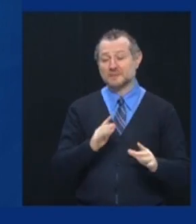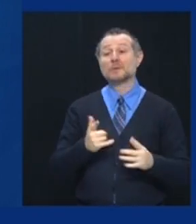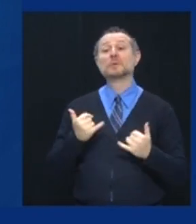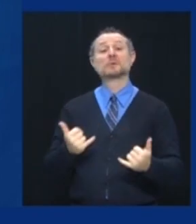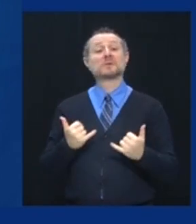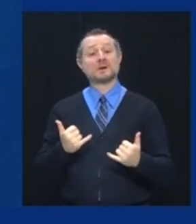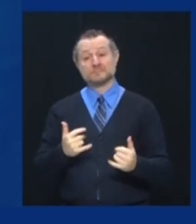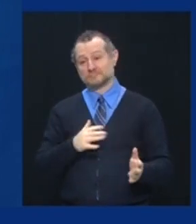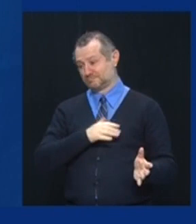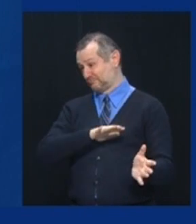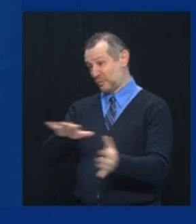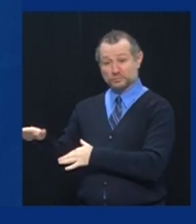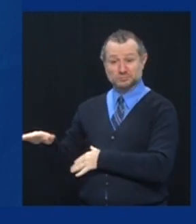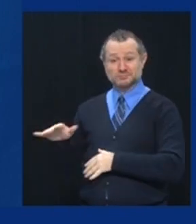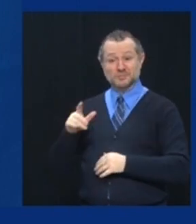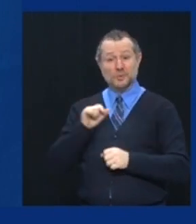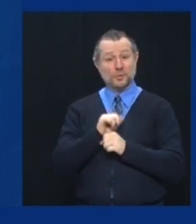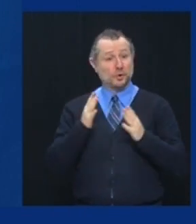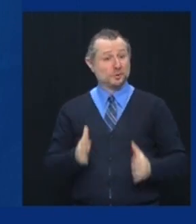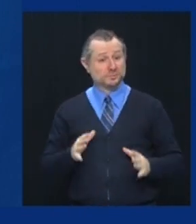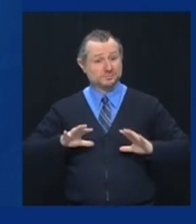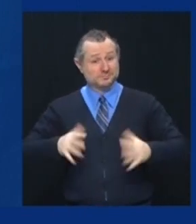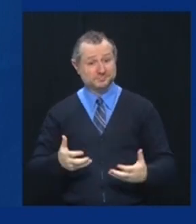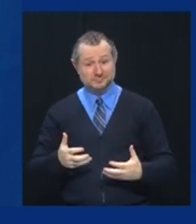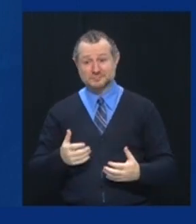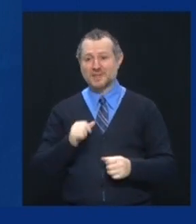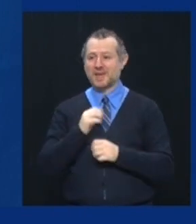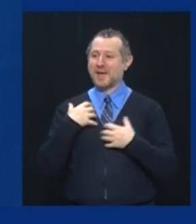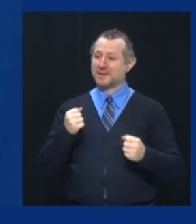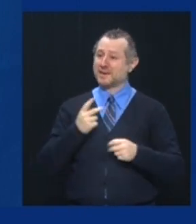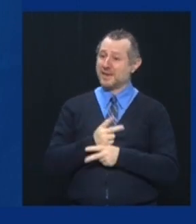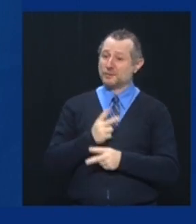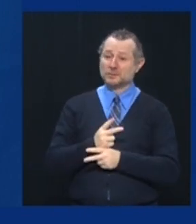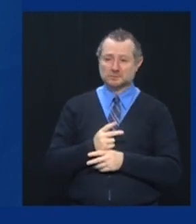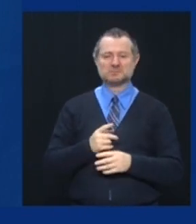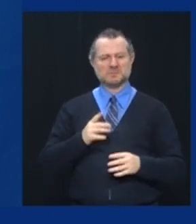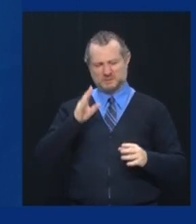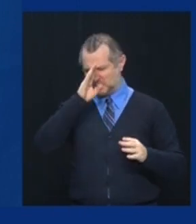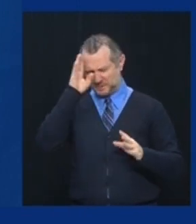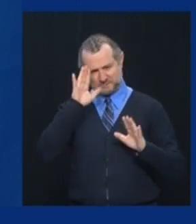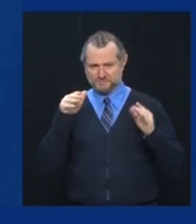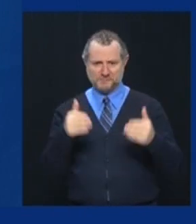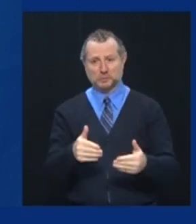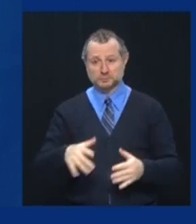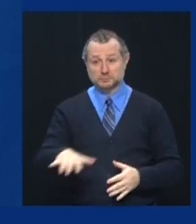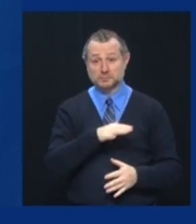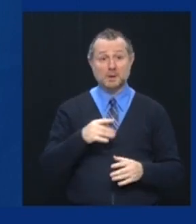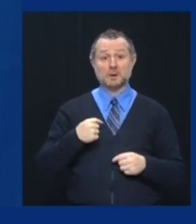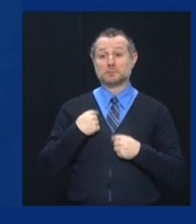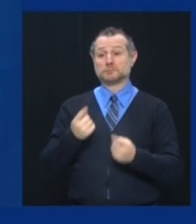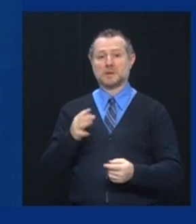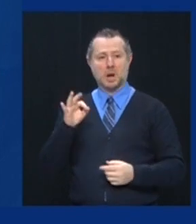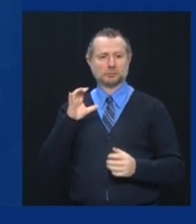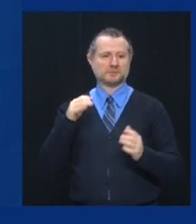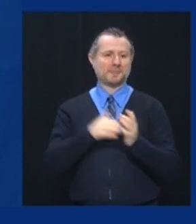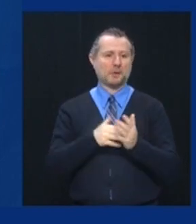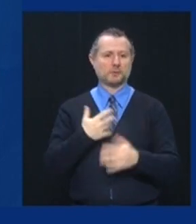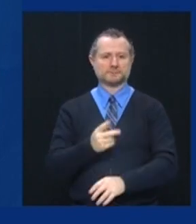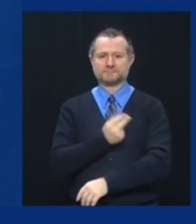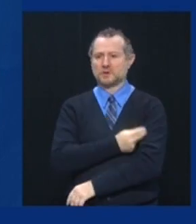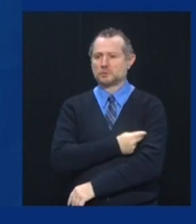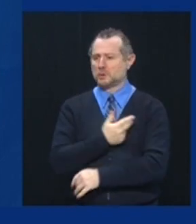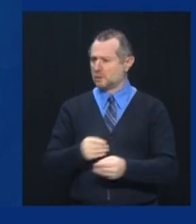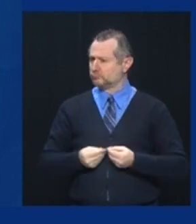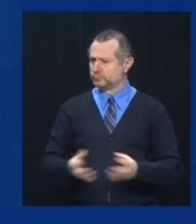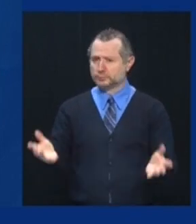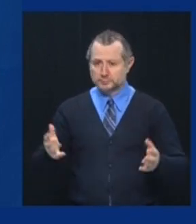are focusing on the healthcare workers. So far, 900,000 vaccines have been distributed for 2.1